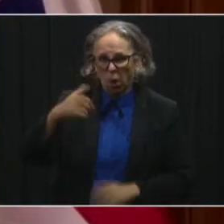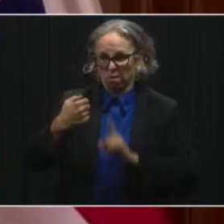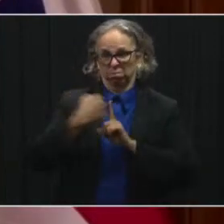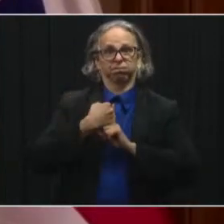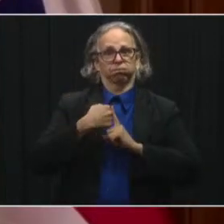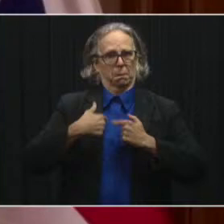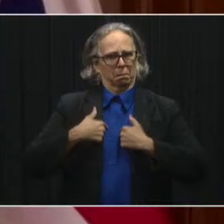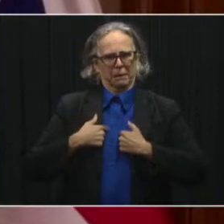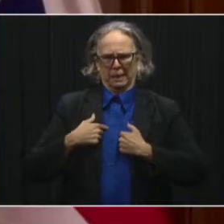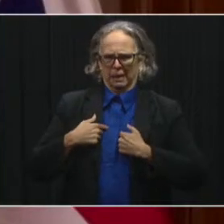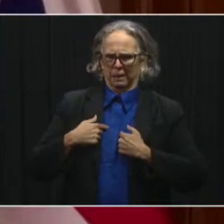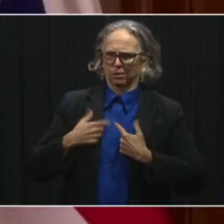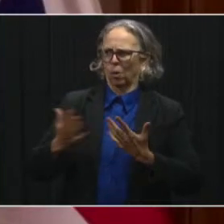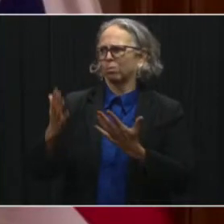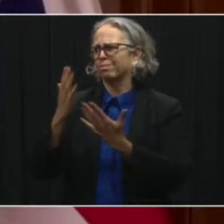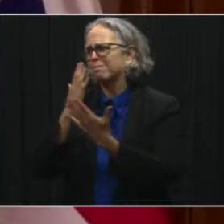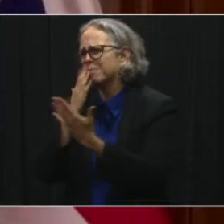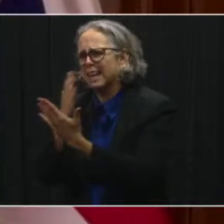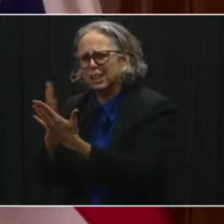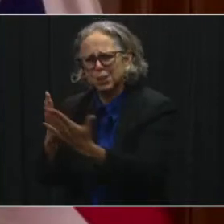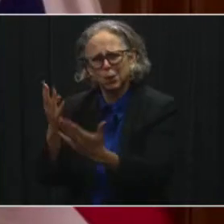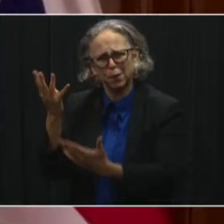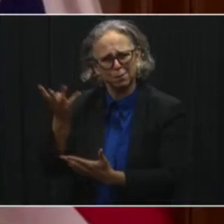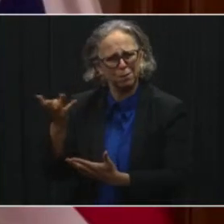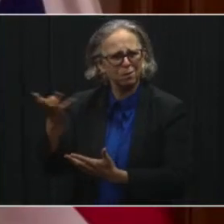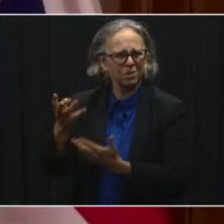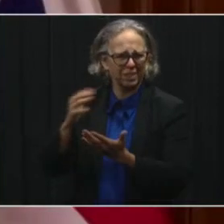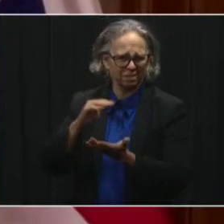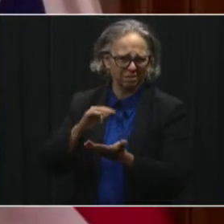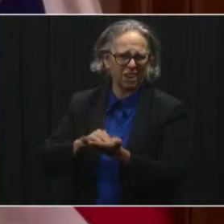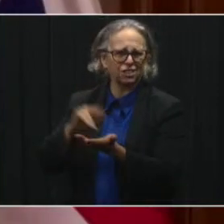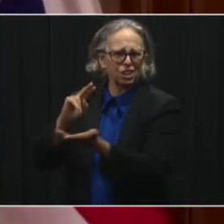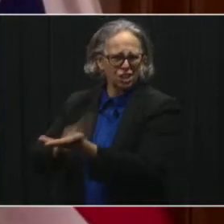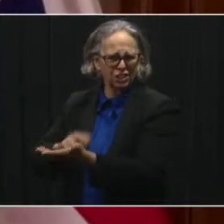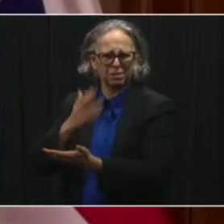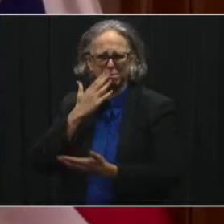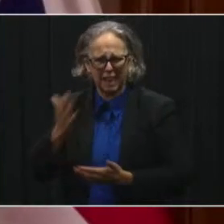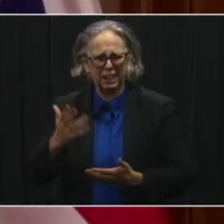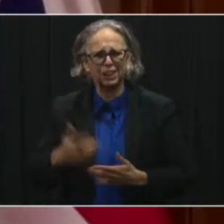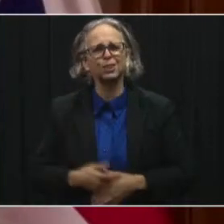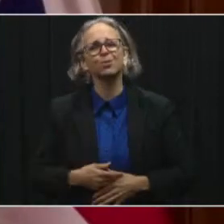that. So thank you for your honesty and thank you for what you do every day. Thank you very much.